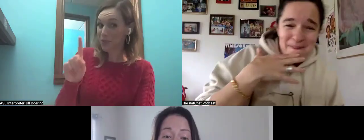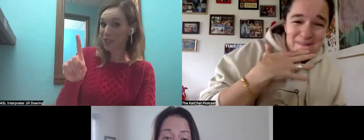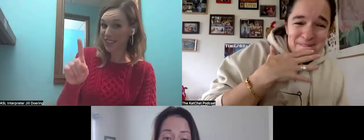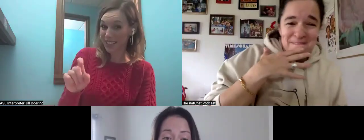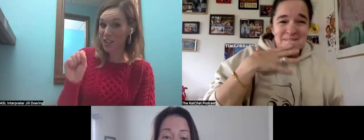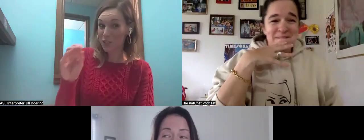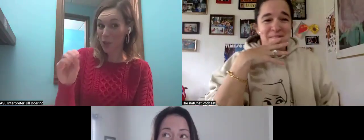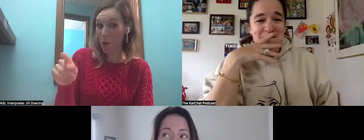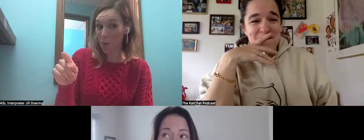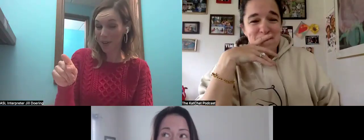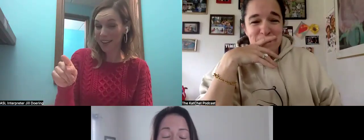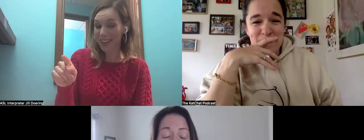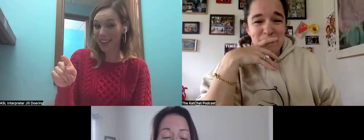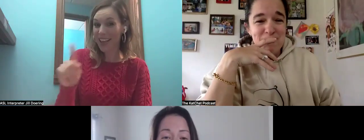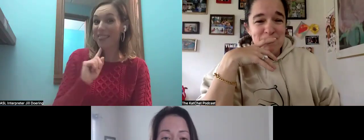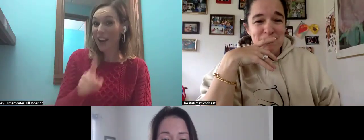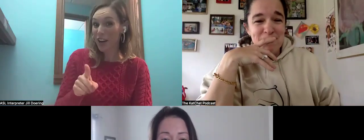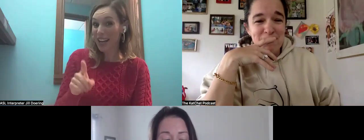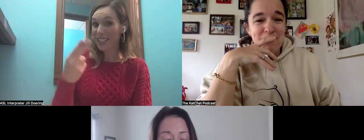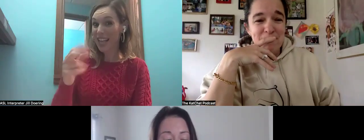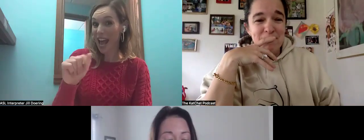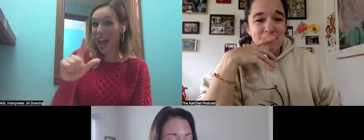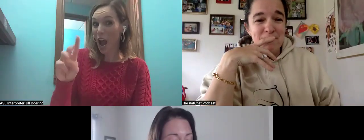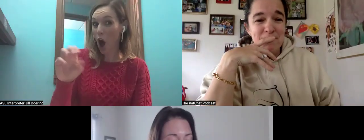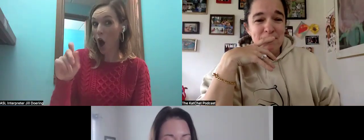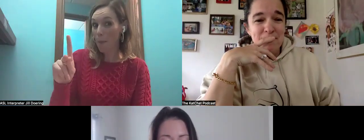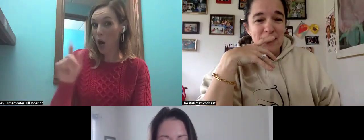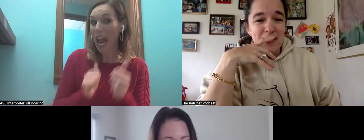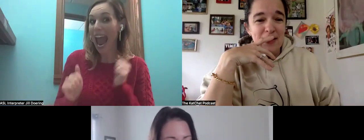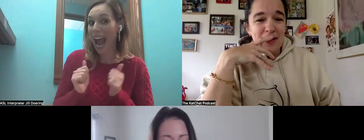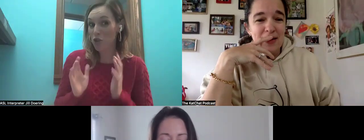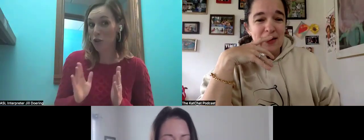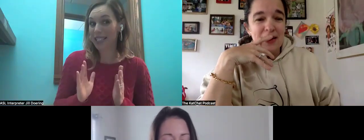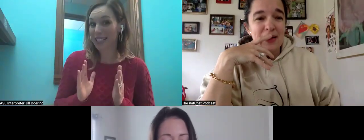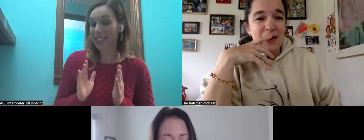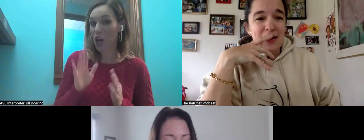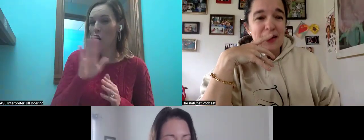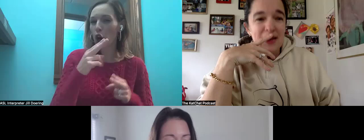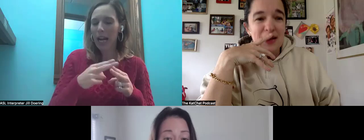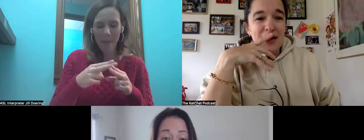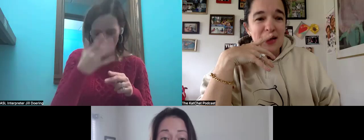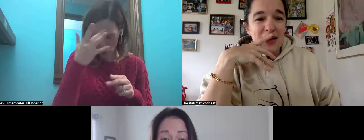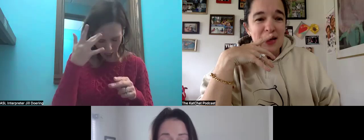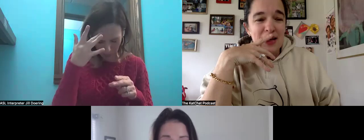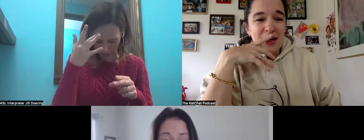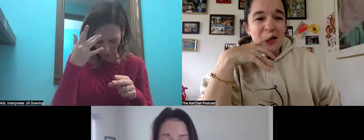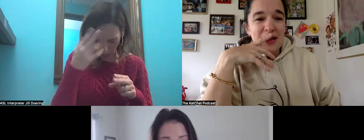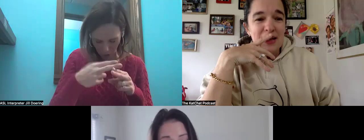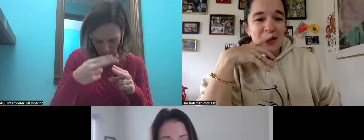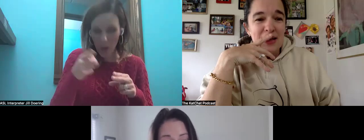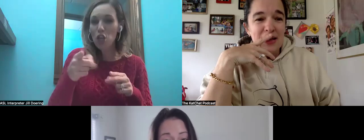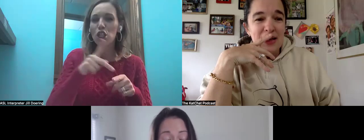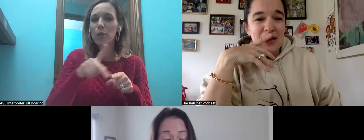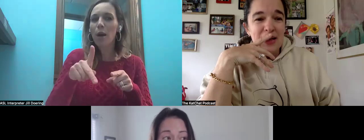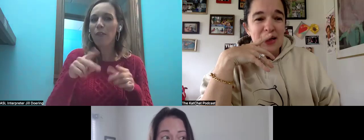there is there is a Hallmark actress, and I'm drawing a blank on her name. She was a professional